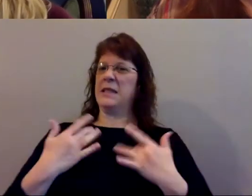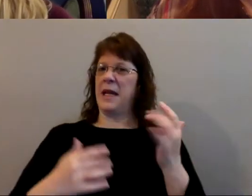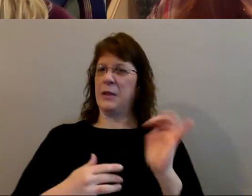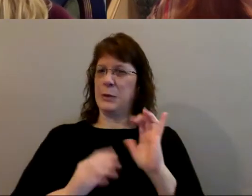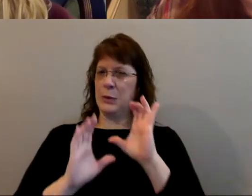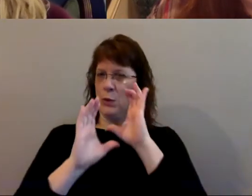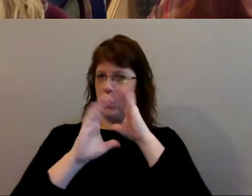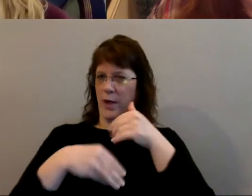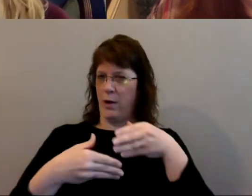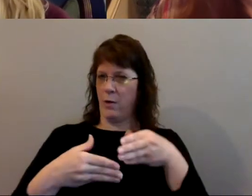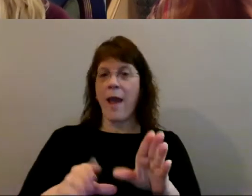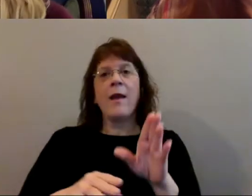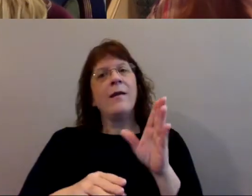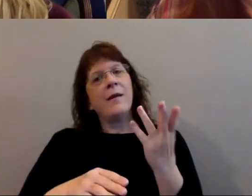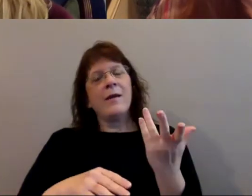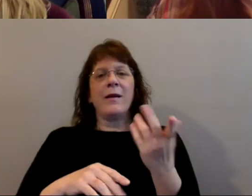way. And that's